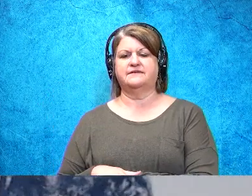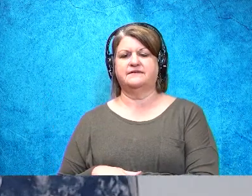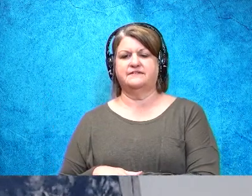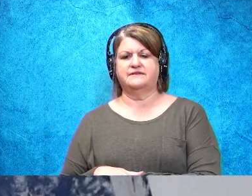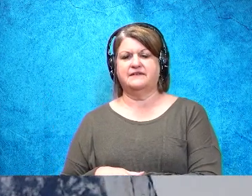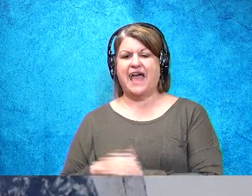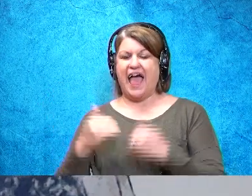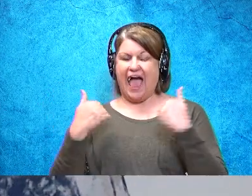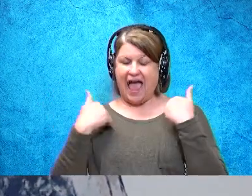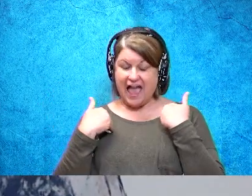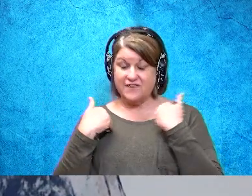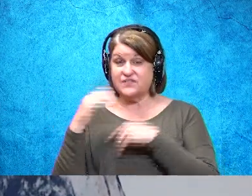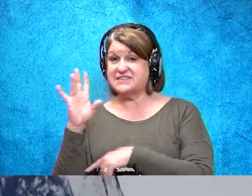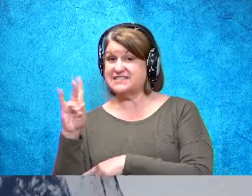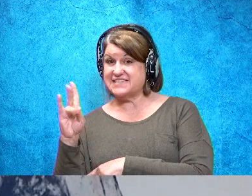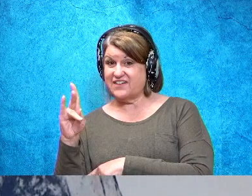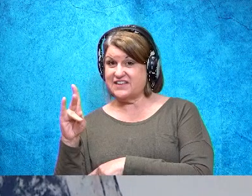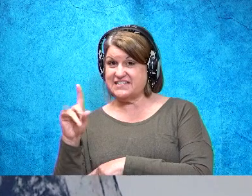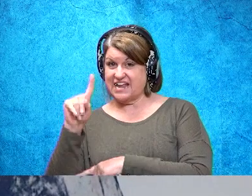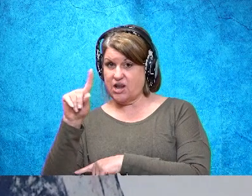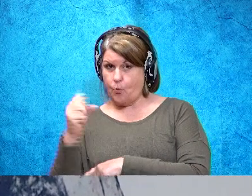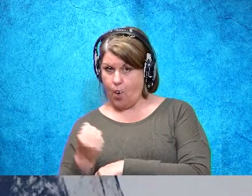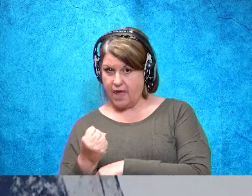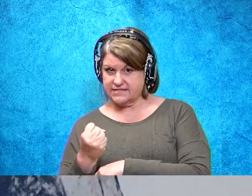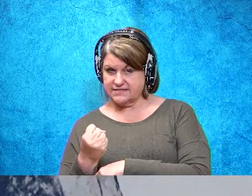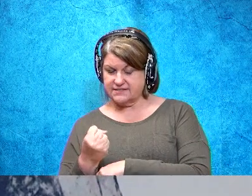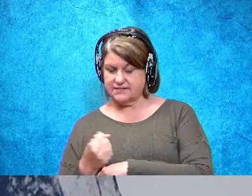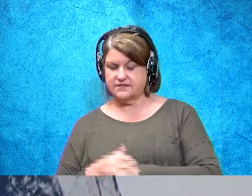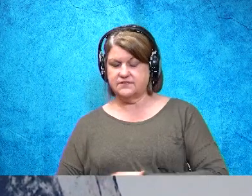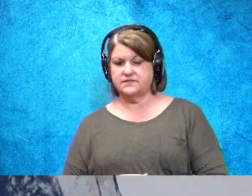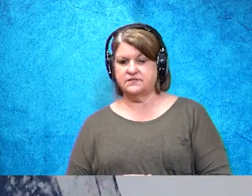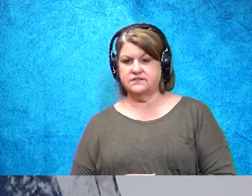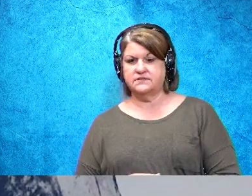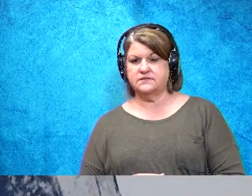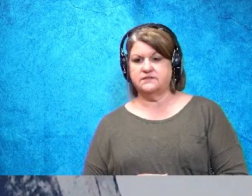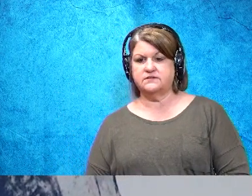I have 17 ones.